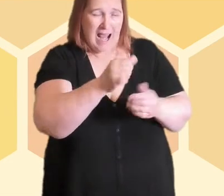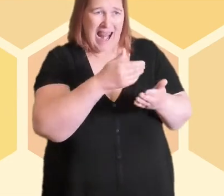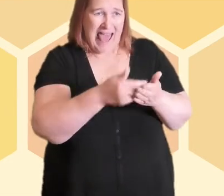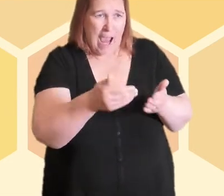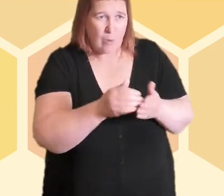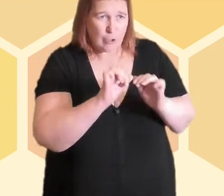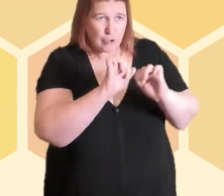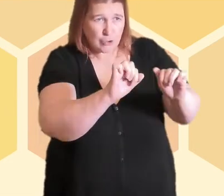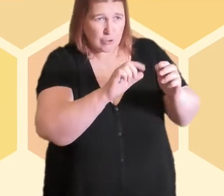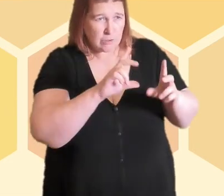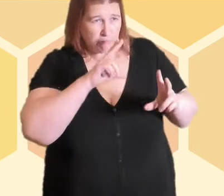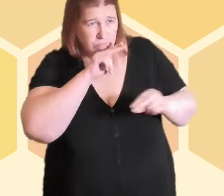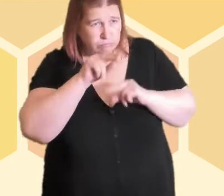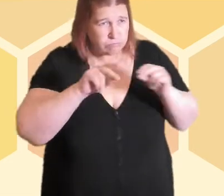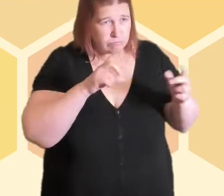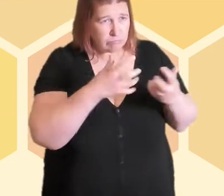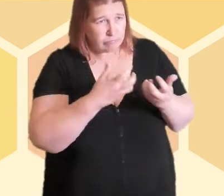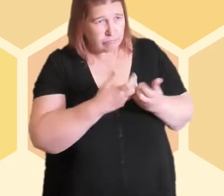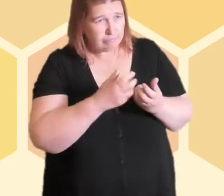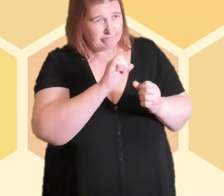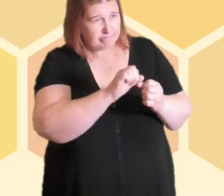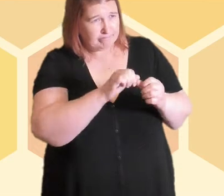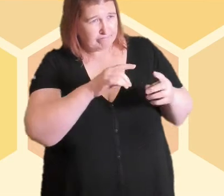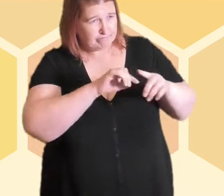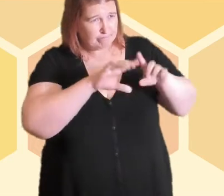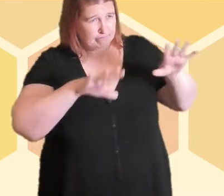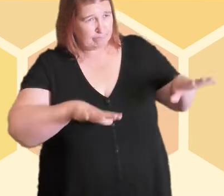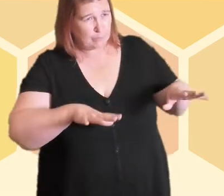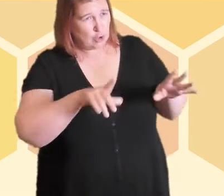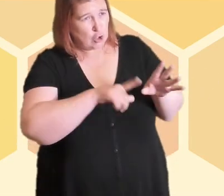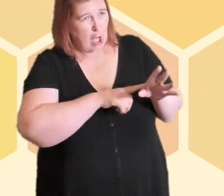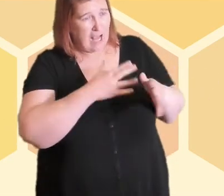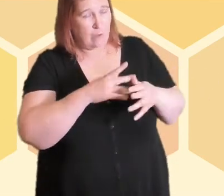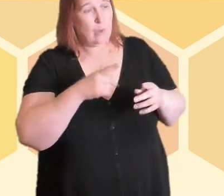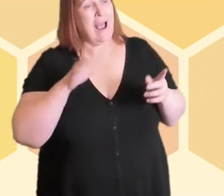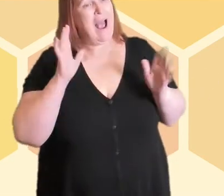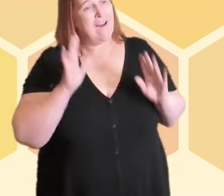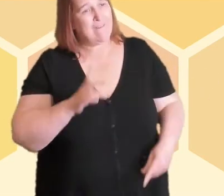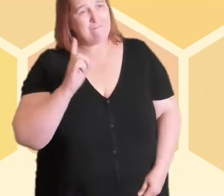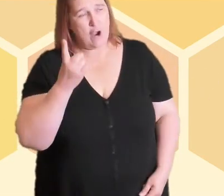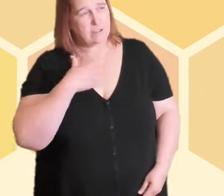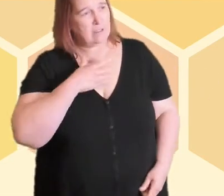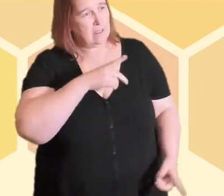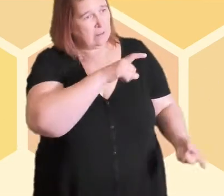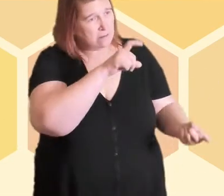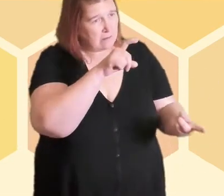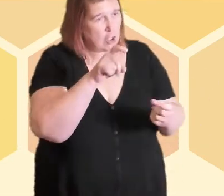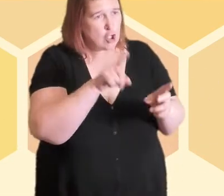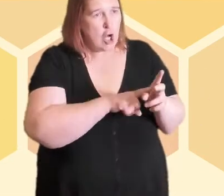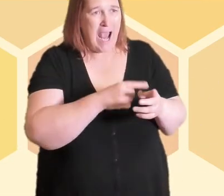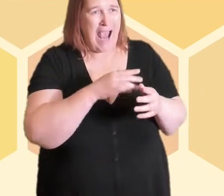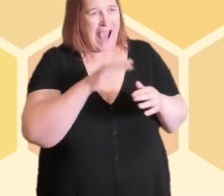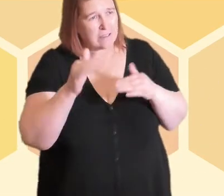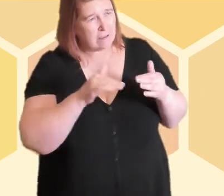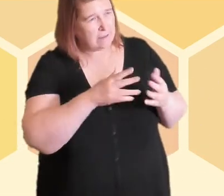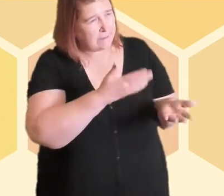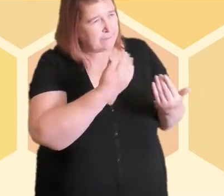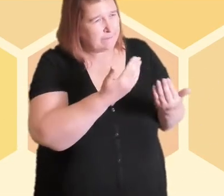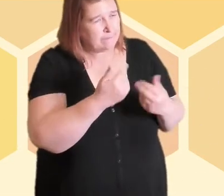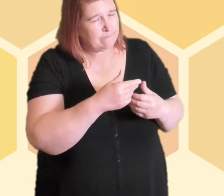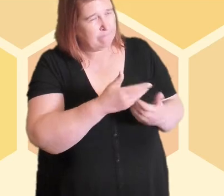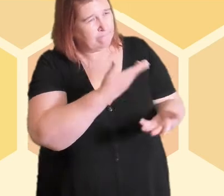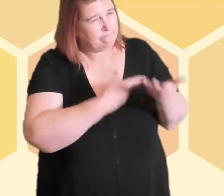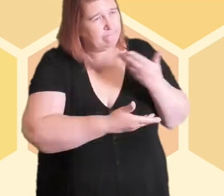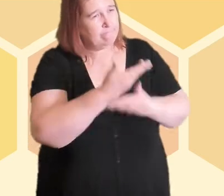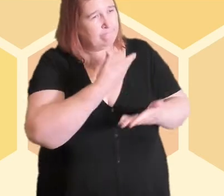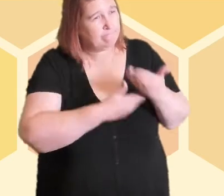the same is true for reaching young adults. We need to first actively listen and learn from young adults. Perhaps this means we need